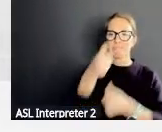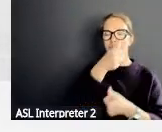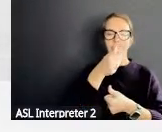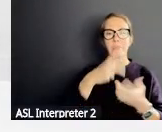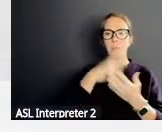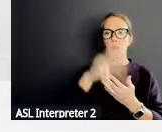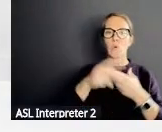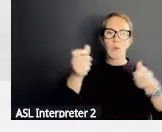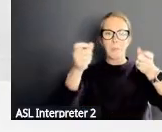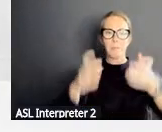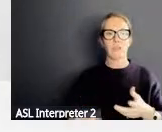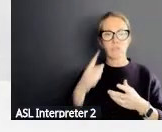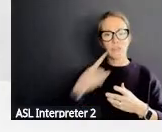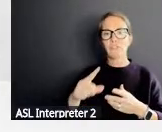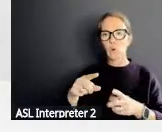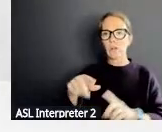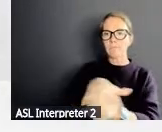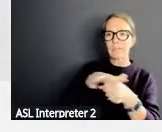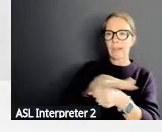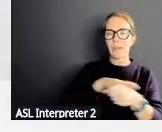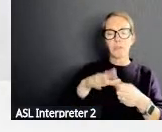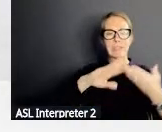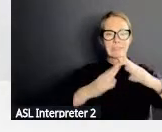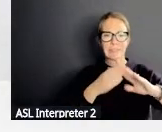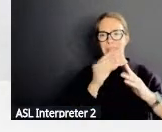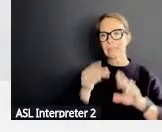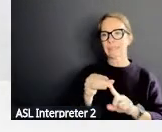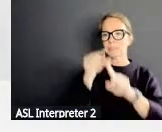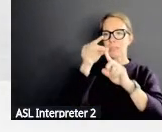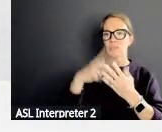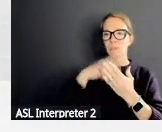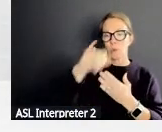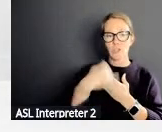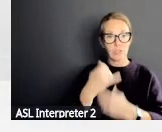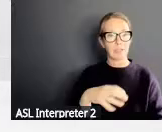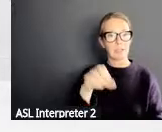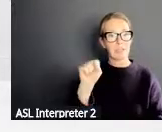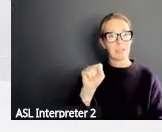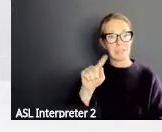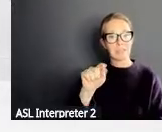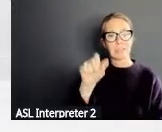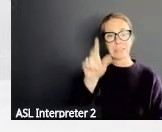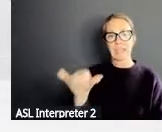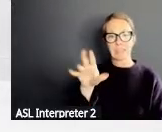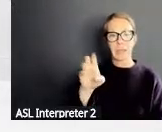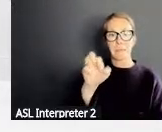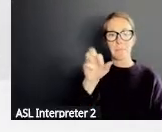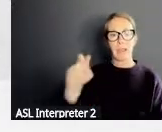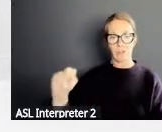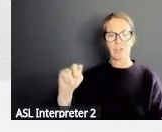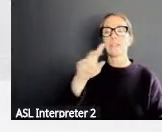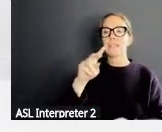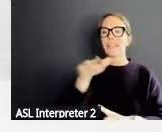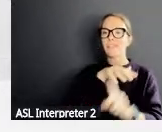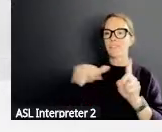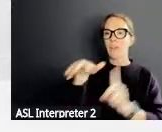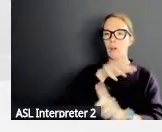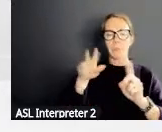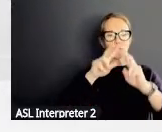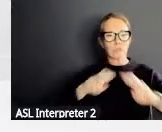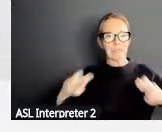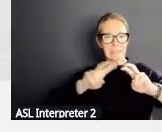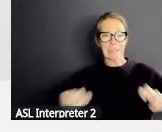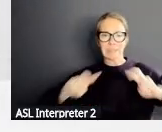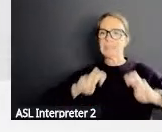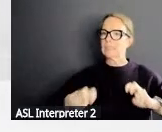for Neighborhood Studies and Special Projects. Stacy Barron is the Environmental Assessment and Review Division's Project